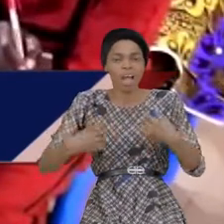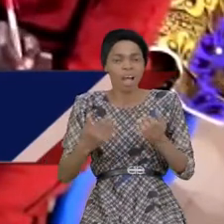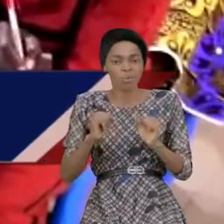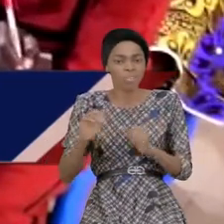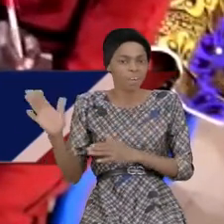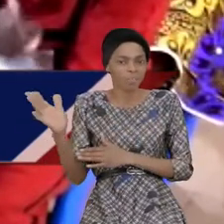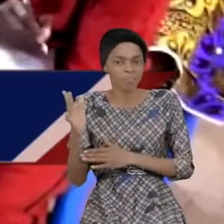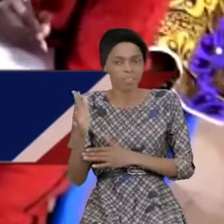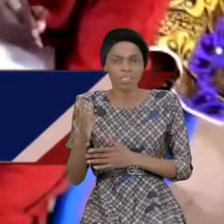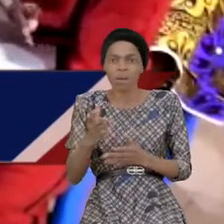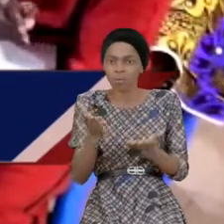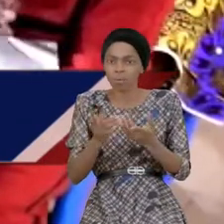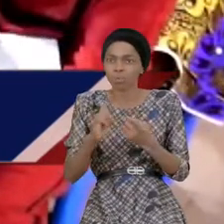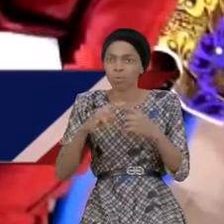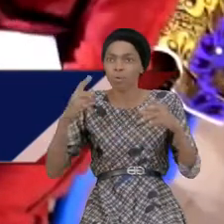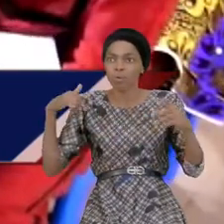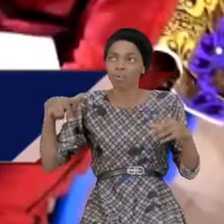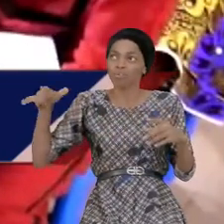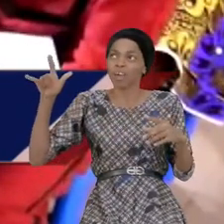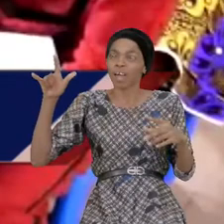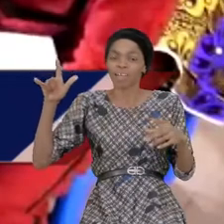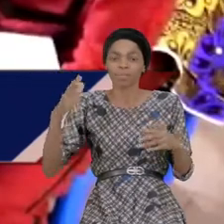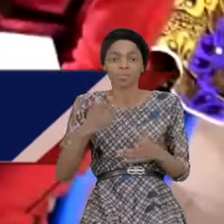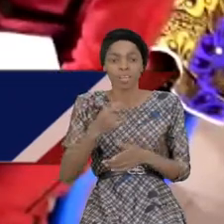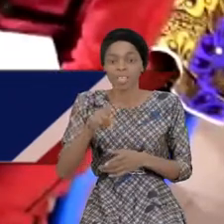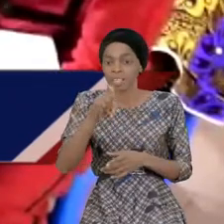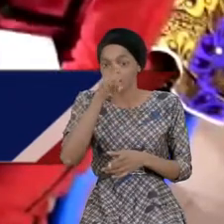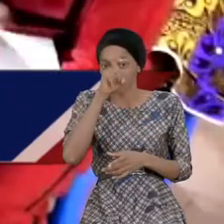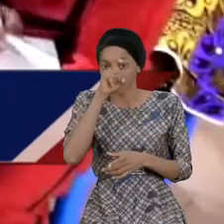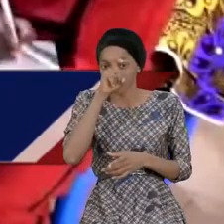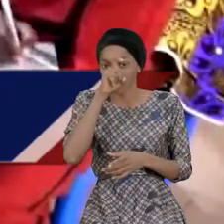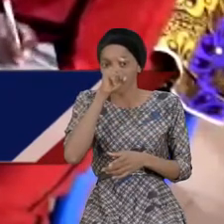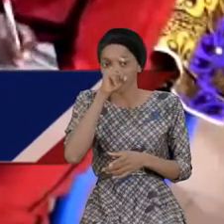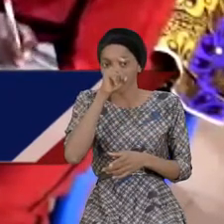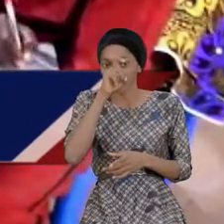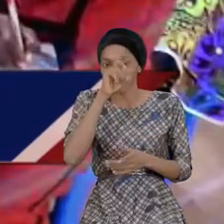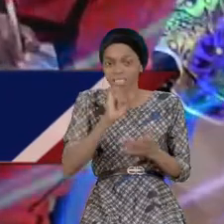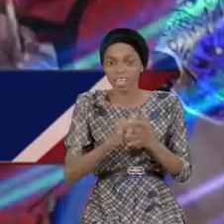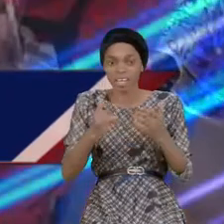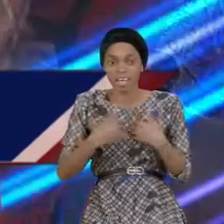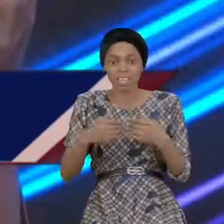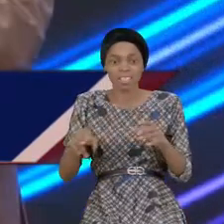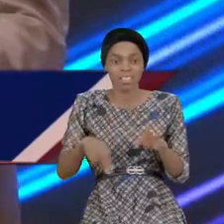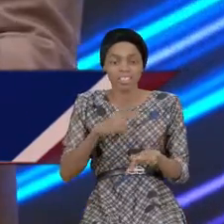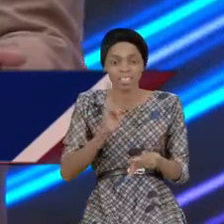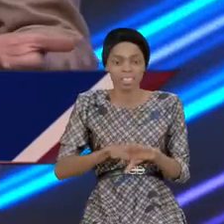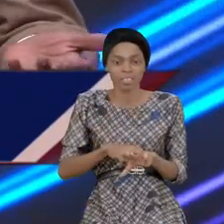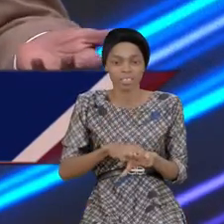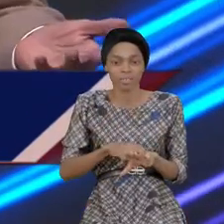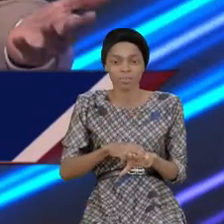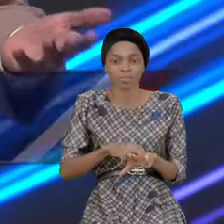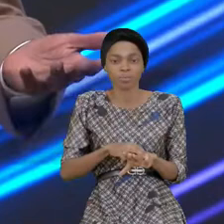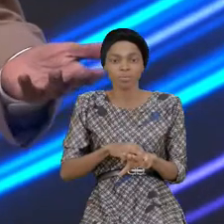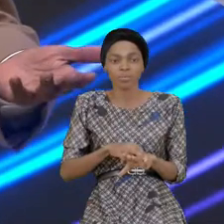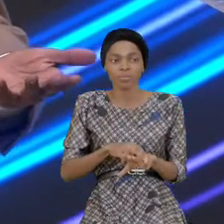to fly? A bird that has the nature of the bird and flying, how will